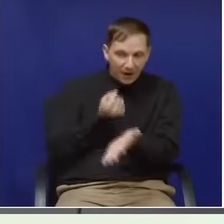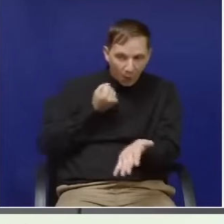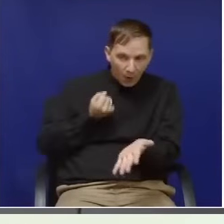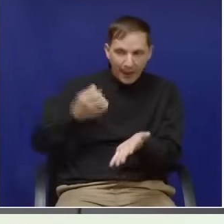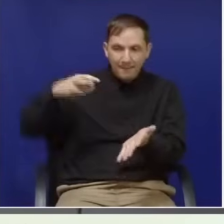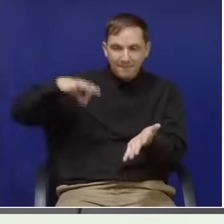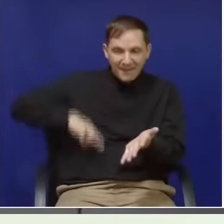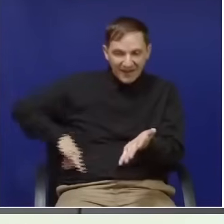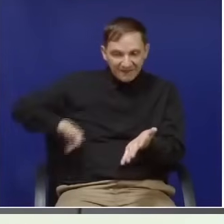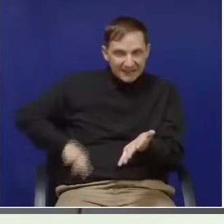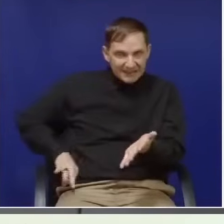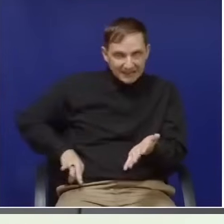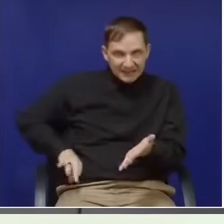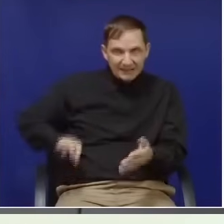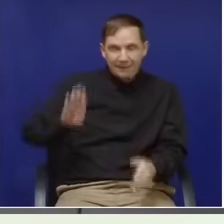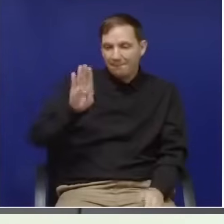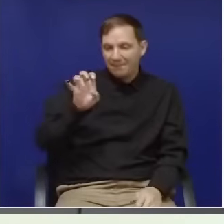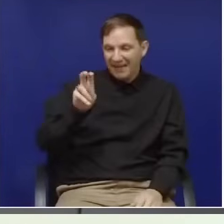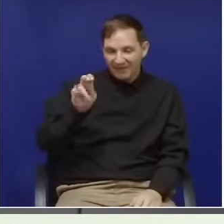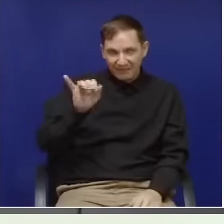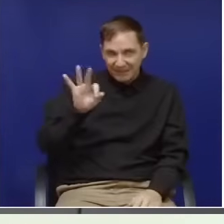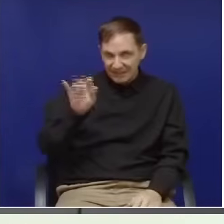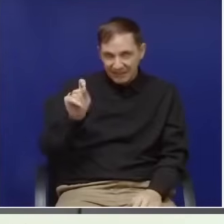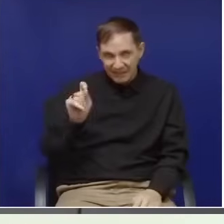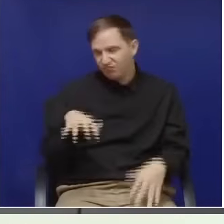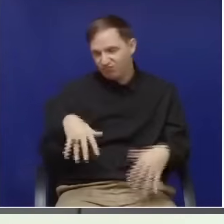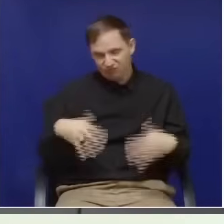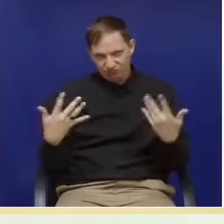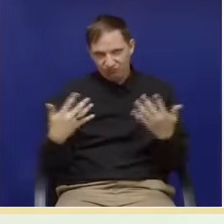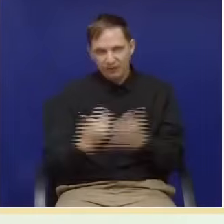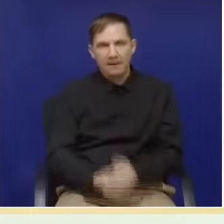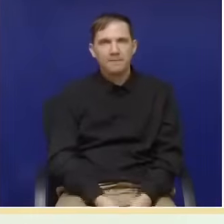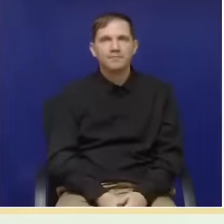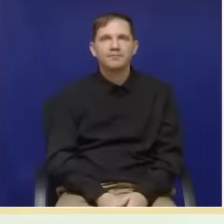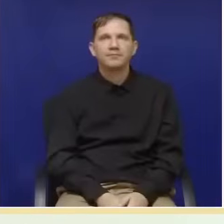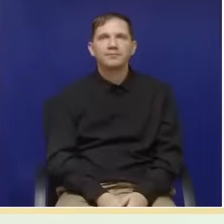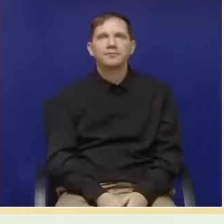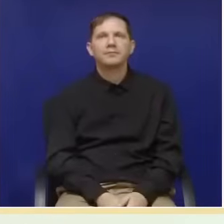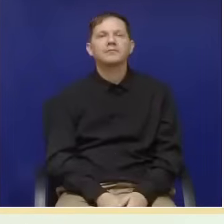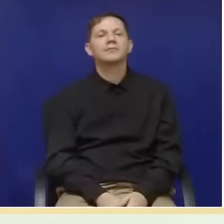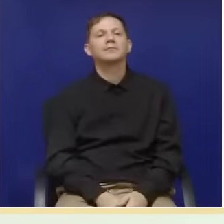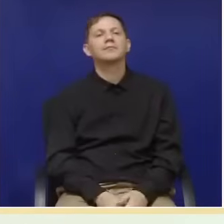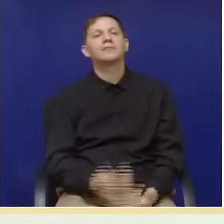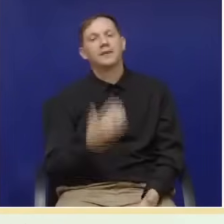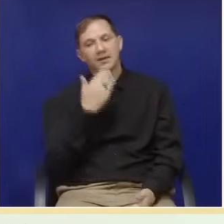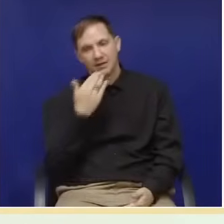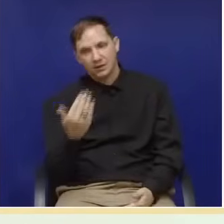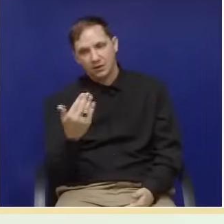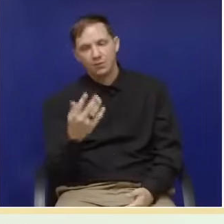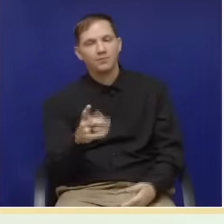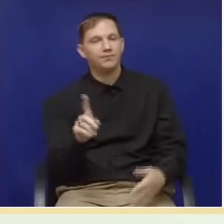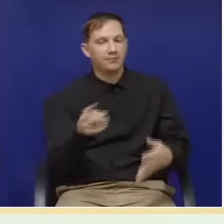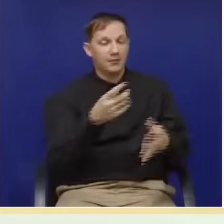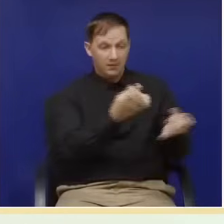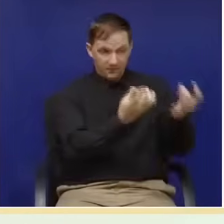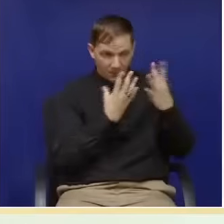or magistrates. Thank you very much. Thank you. I have been informed that the first supplementary question will be asked